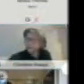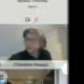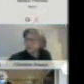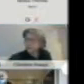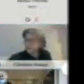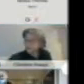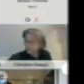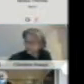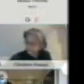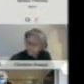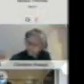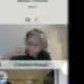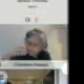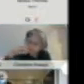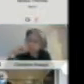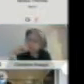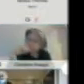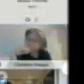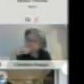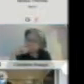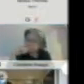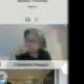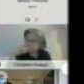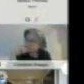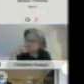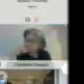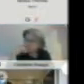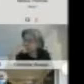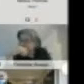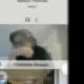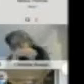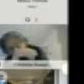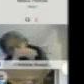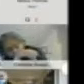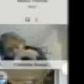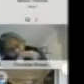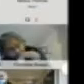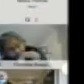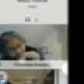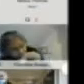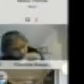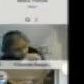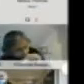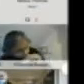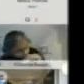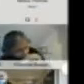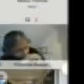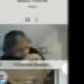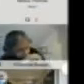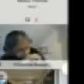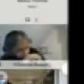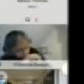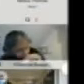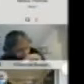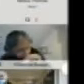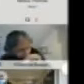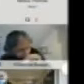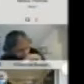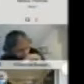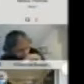counselor, and is So can you name us specific addresses